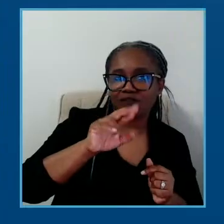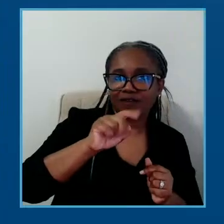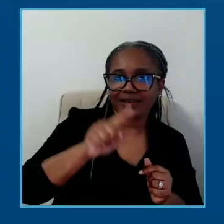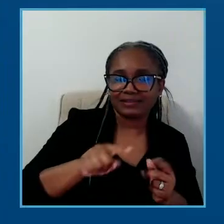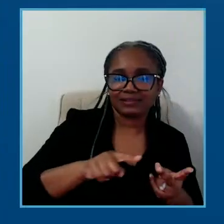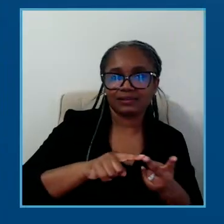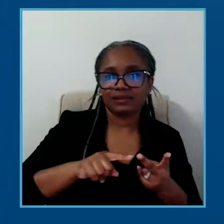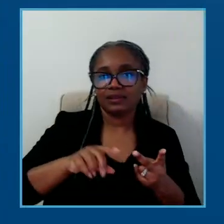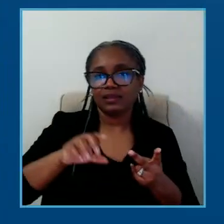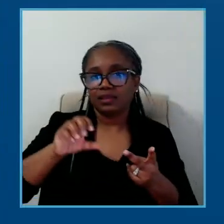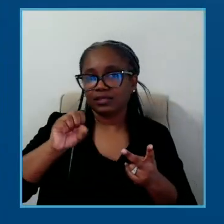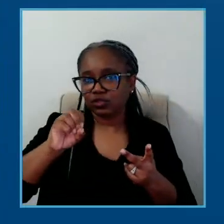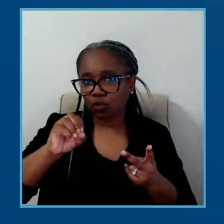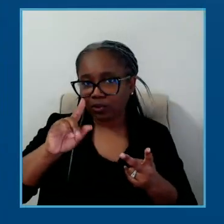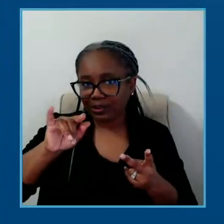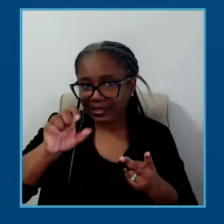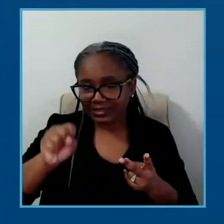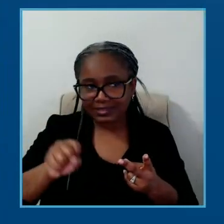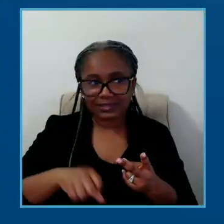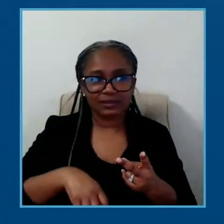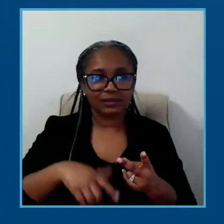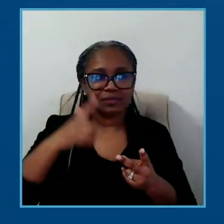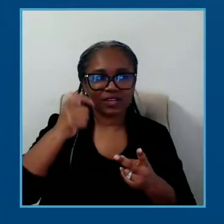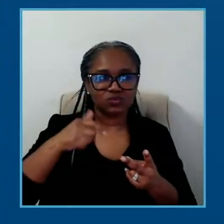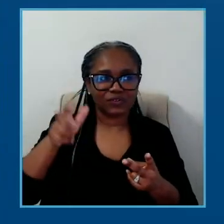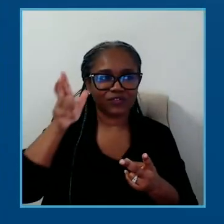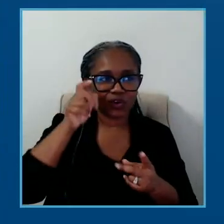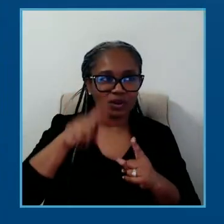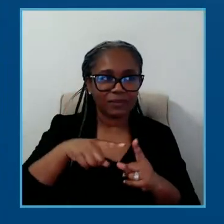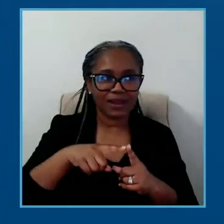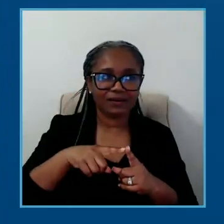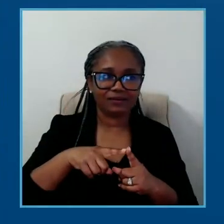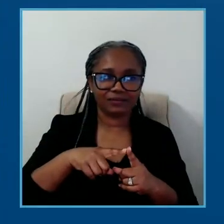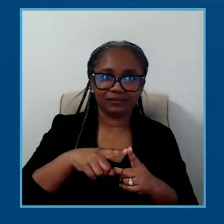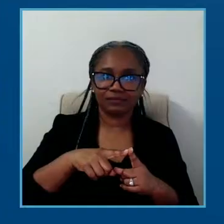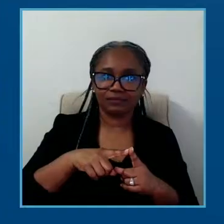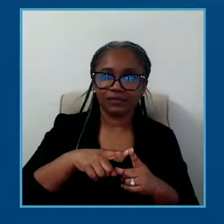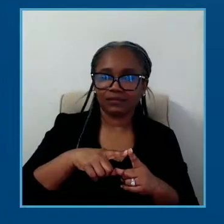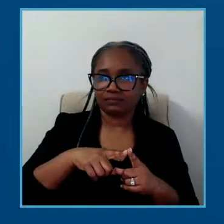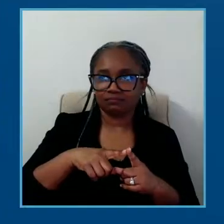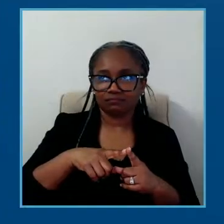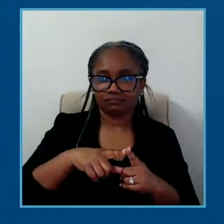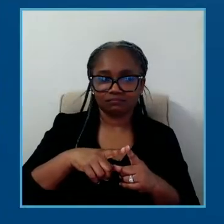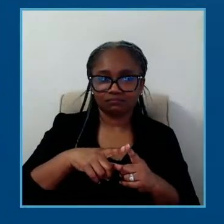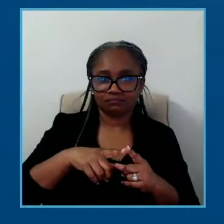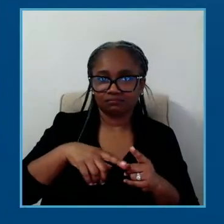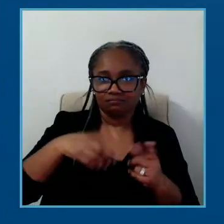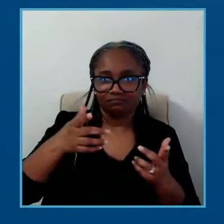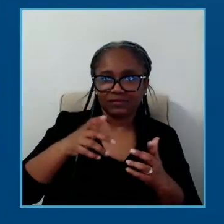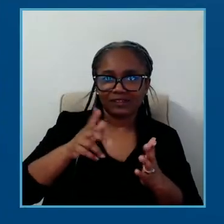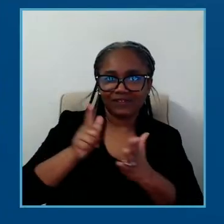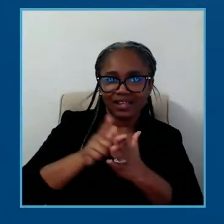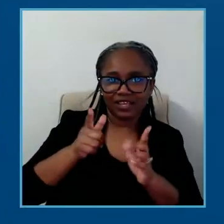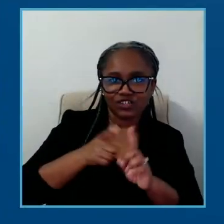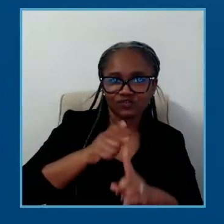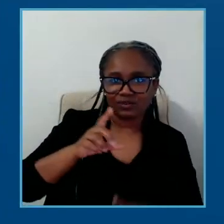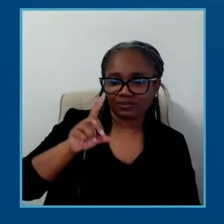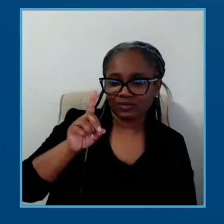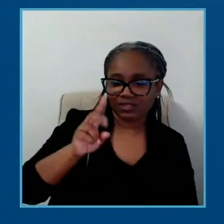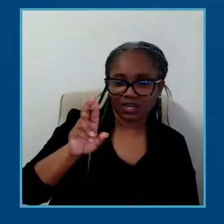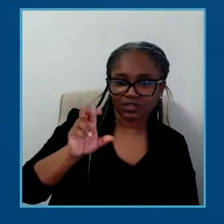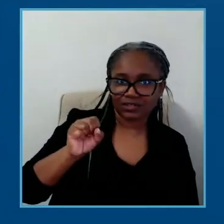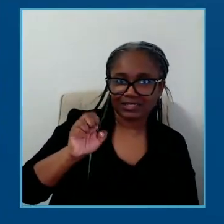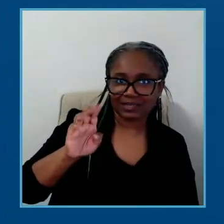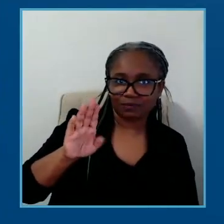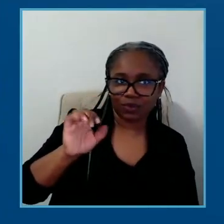his conclusion that the DNC charter and our parliamentary rules of order were violated. Somebody mentioned